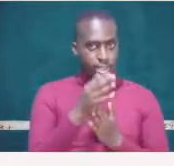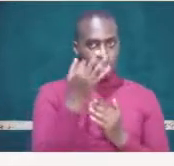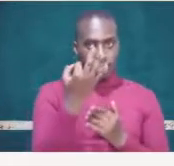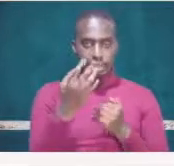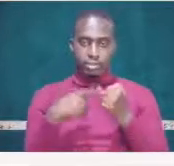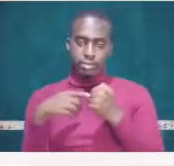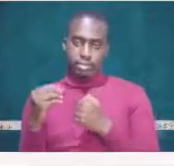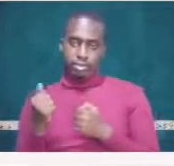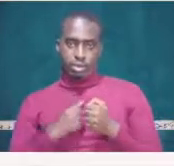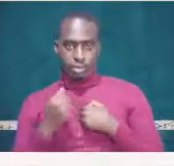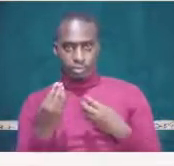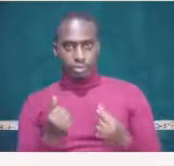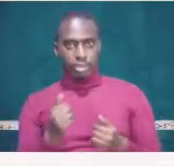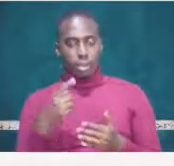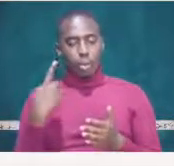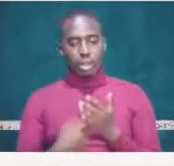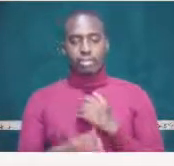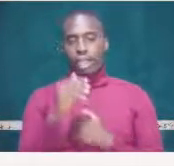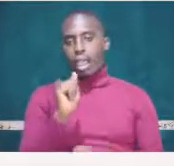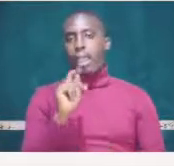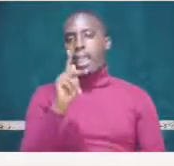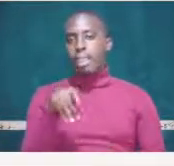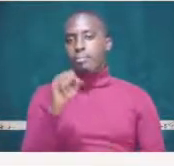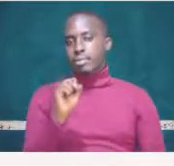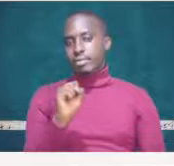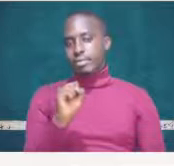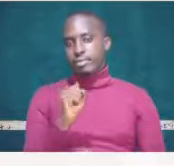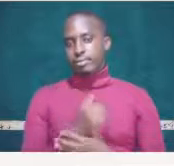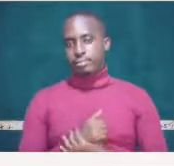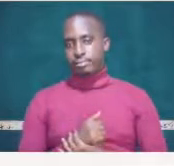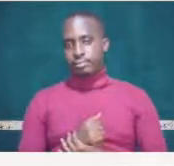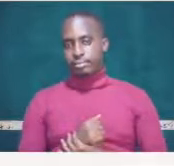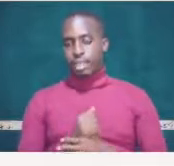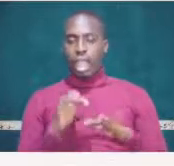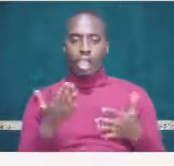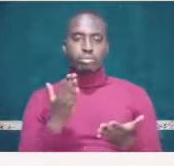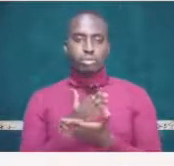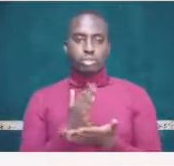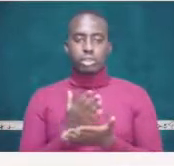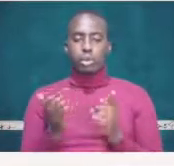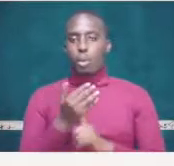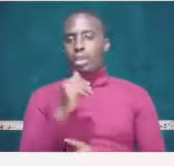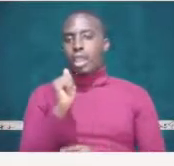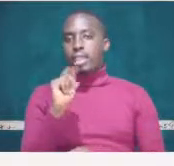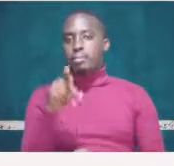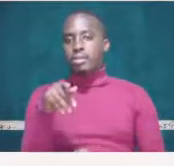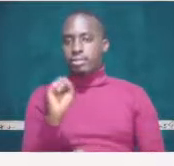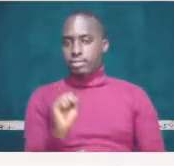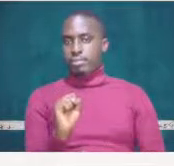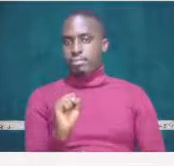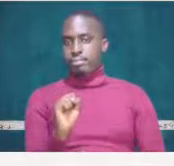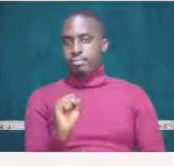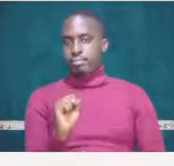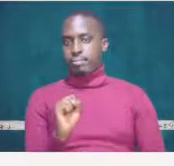360 francs. What is her average propensity to save? How do we get the average propensity to save?